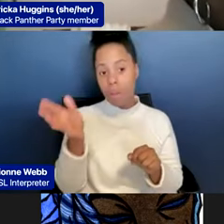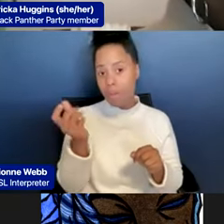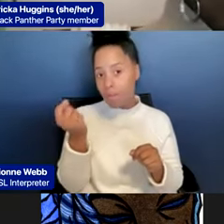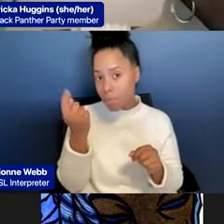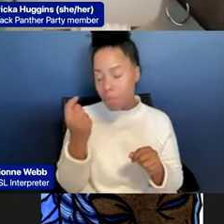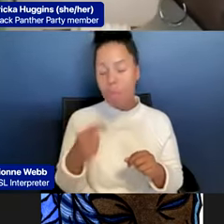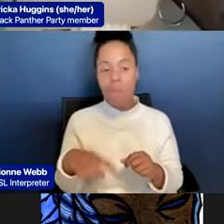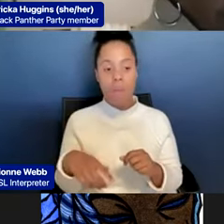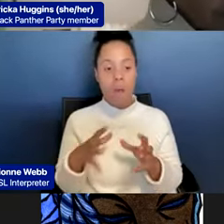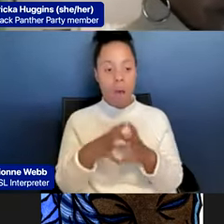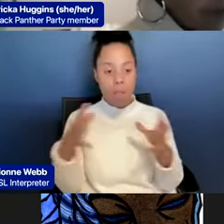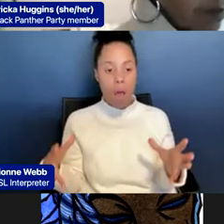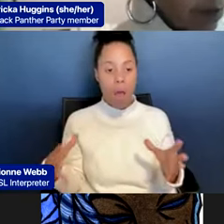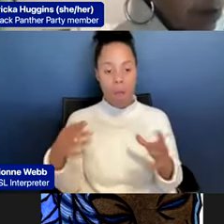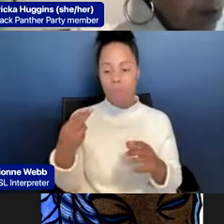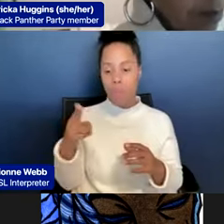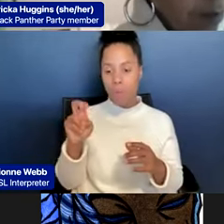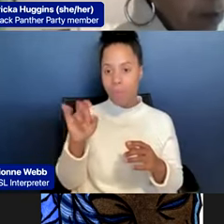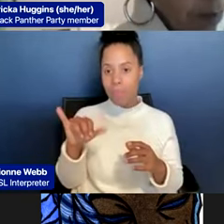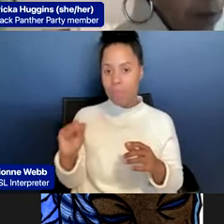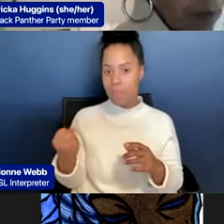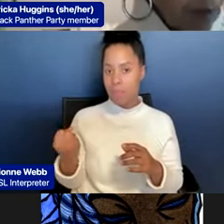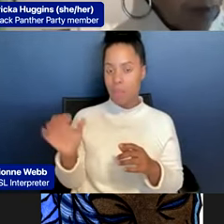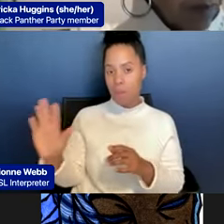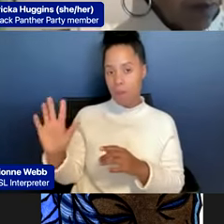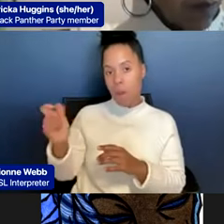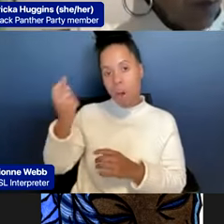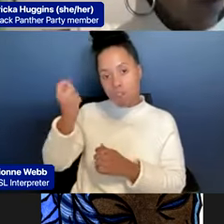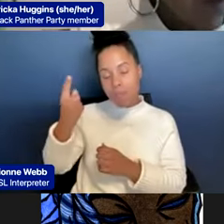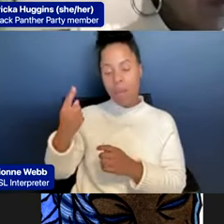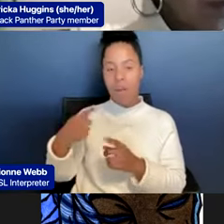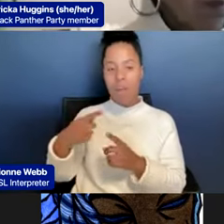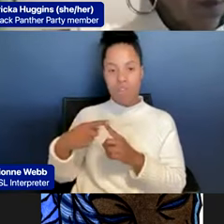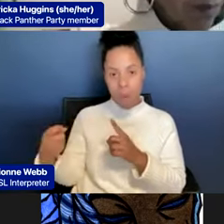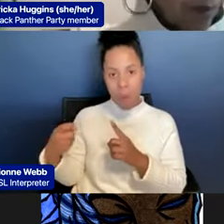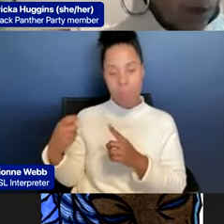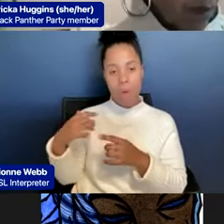Huey's understanding came from the solidaristic movements